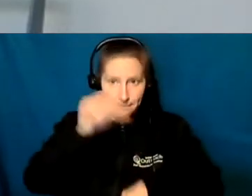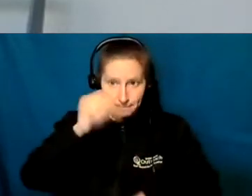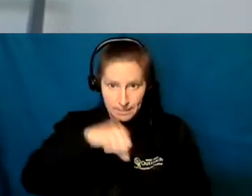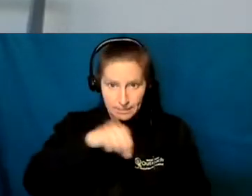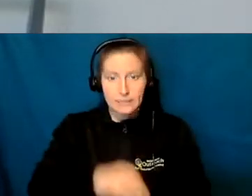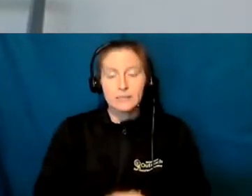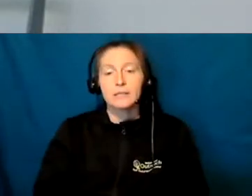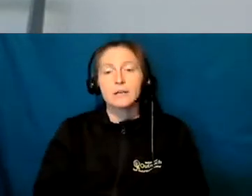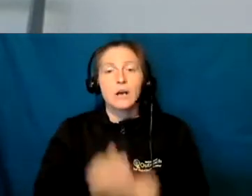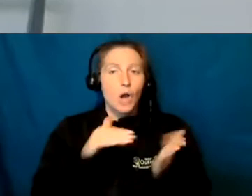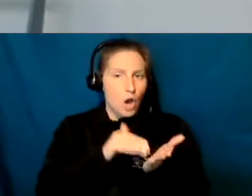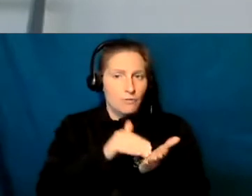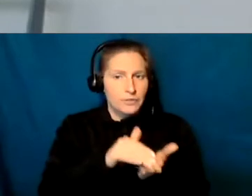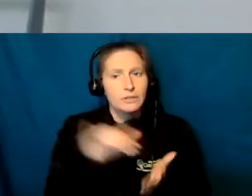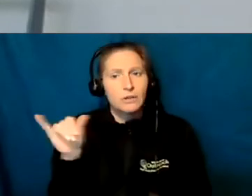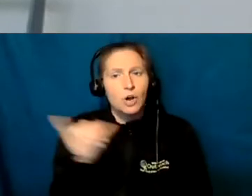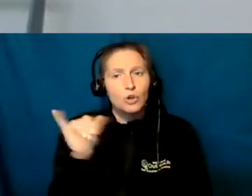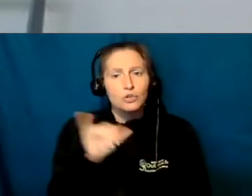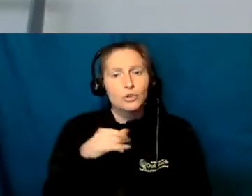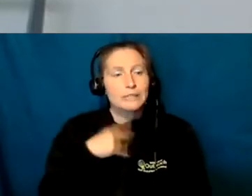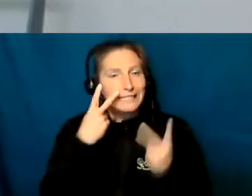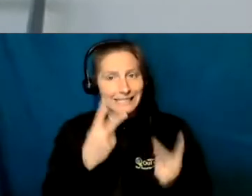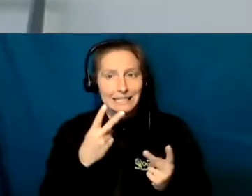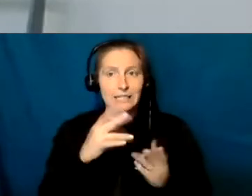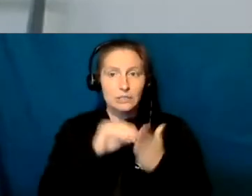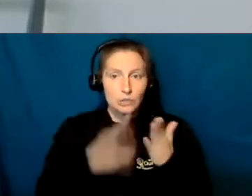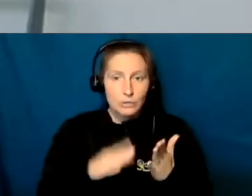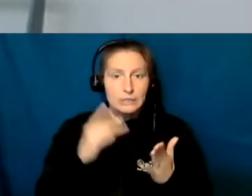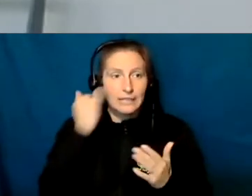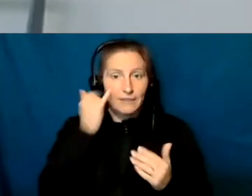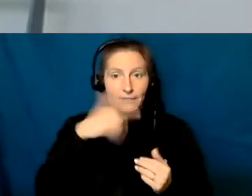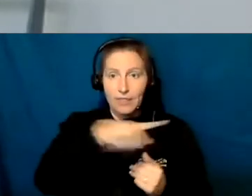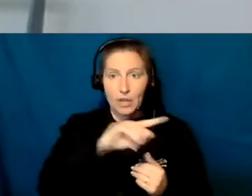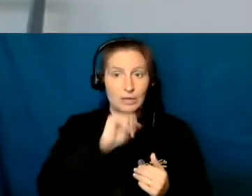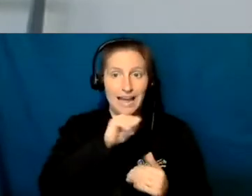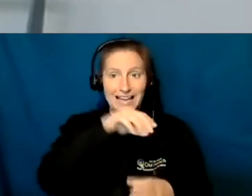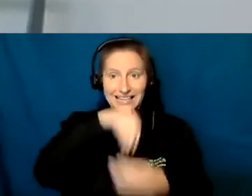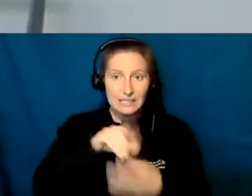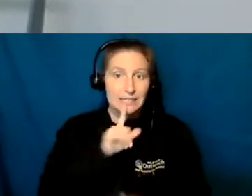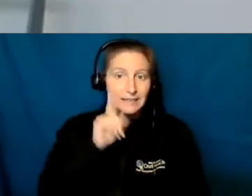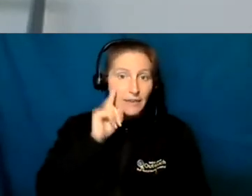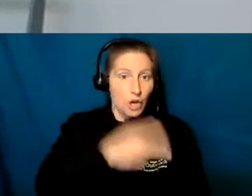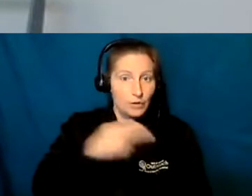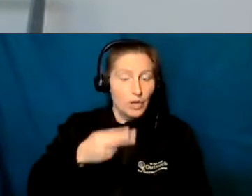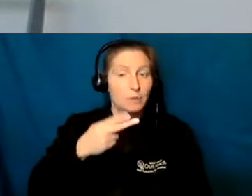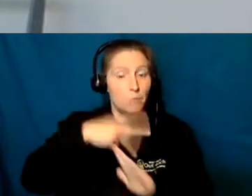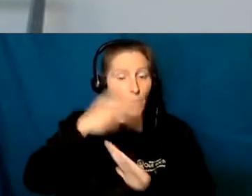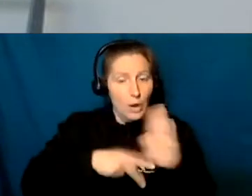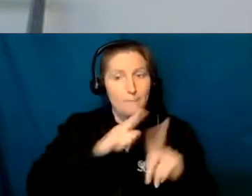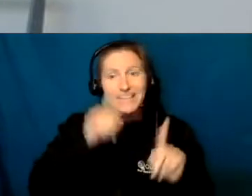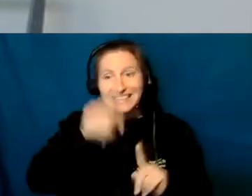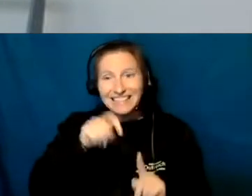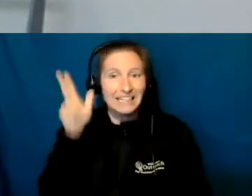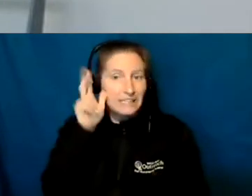a lot of times we also just see students for hearing tests who are not in the deaf and hard of hearing program. So maybe it's